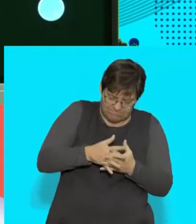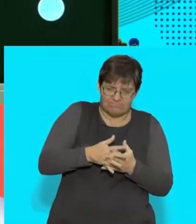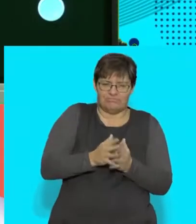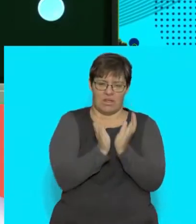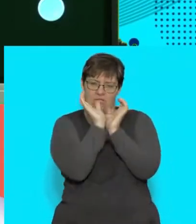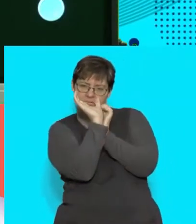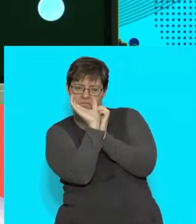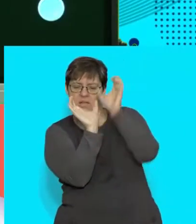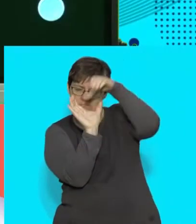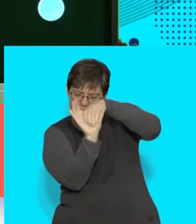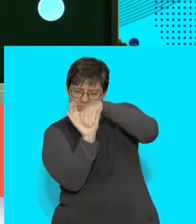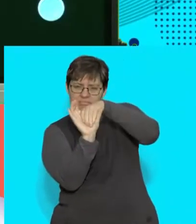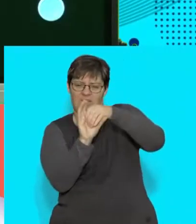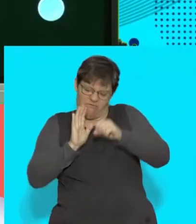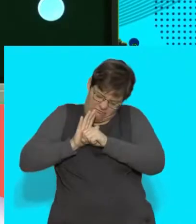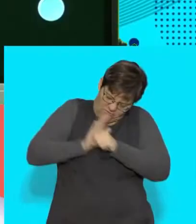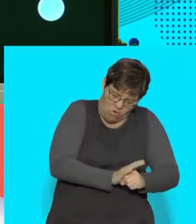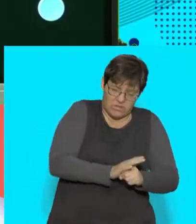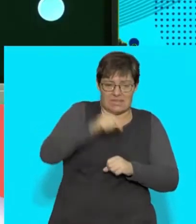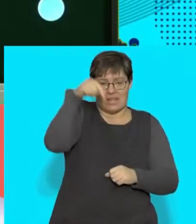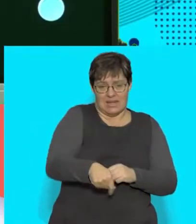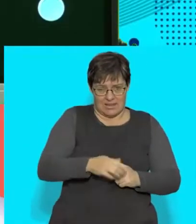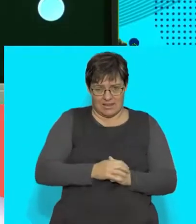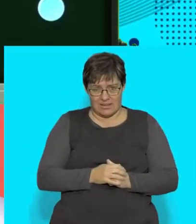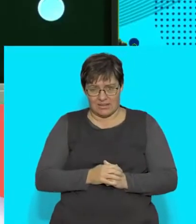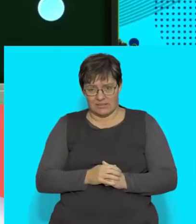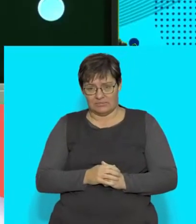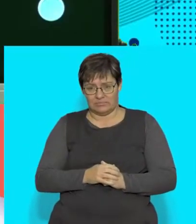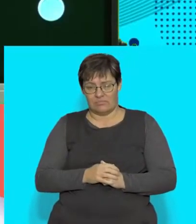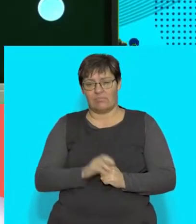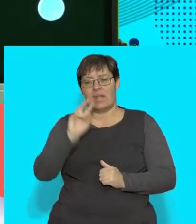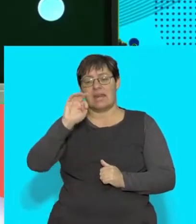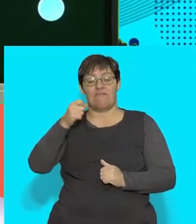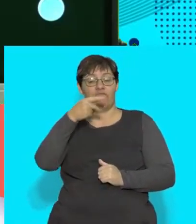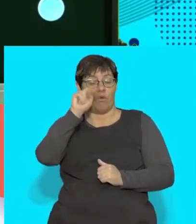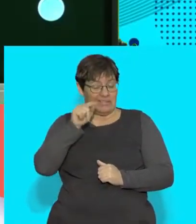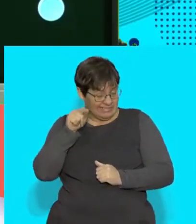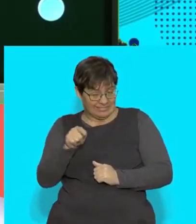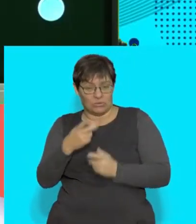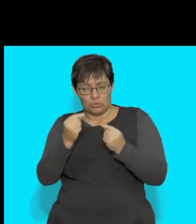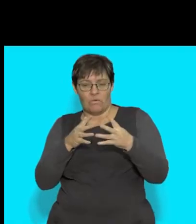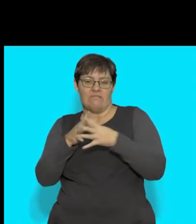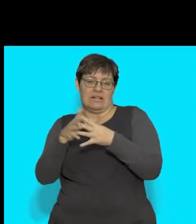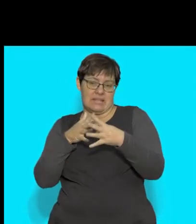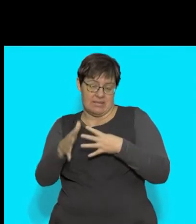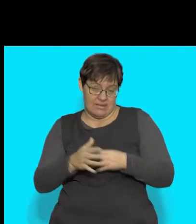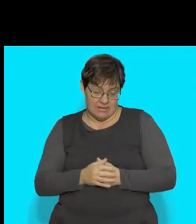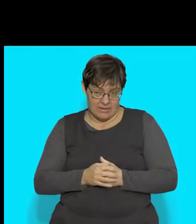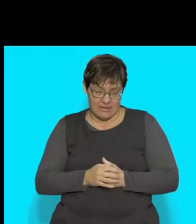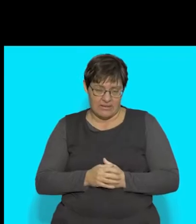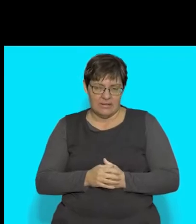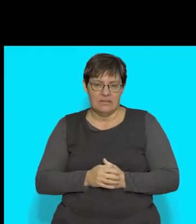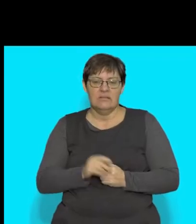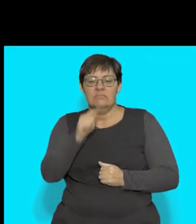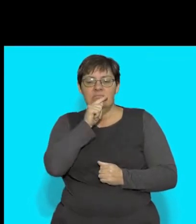this Bowman's capsule, this nephron. Remember, what does the work? The nephron does. So